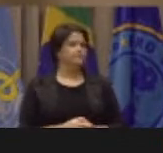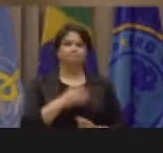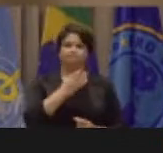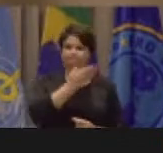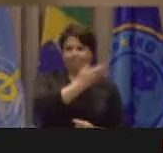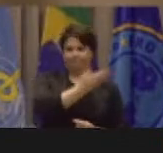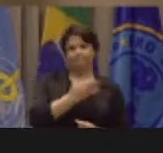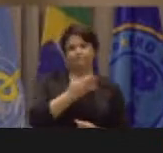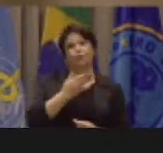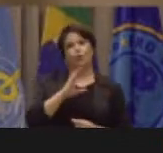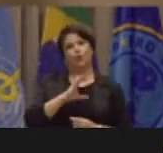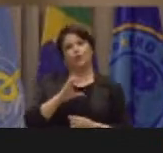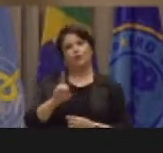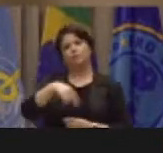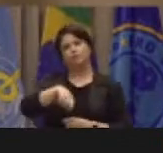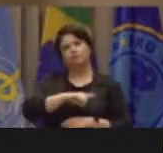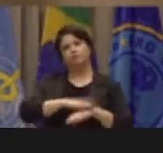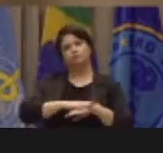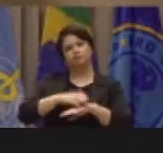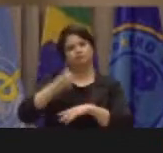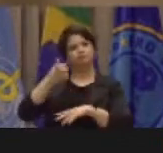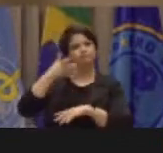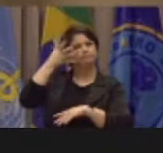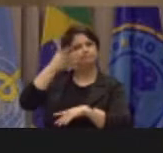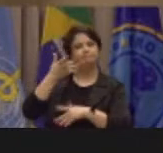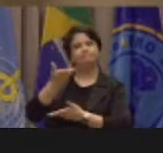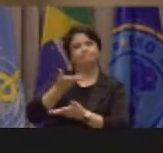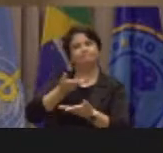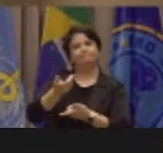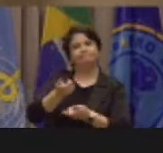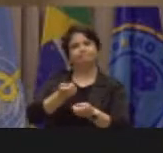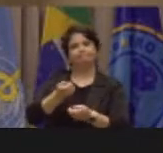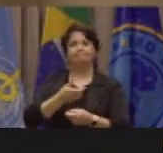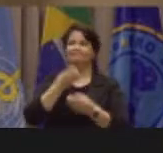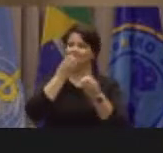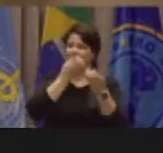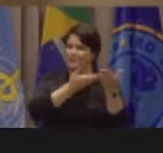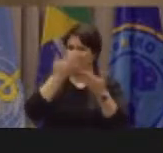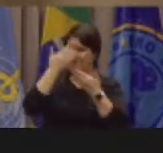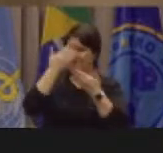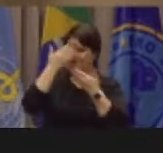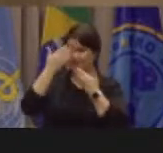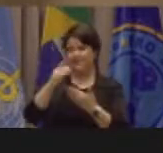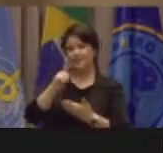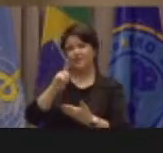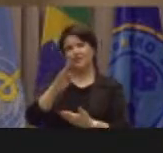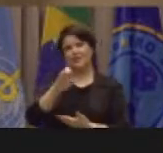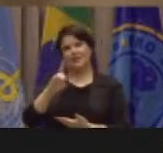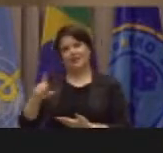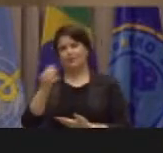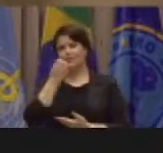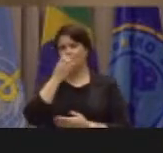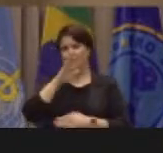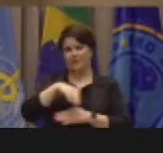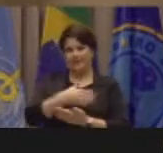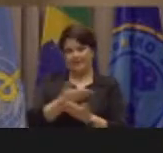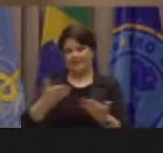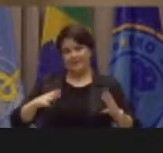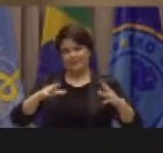Dr. Coordinator, please feel comfortable, and you have the word to conduct the work. Good afternoon, everyone.